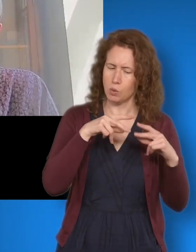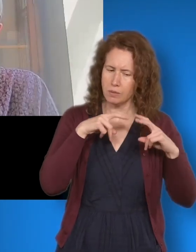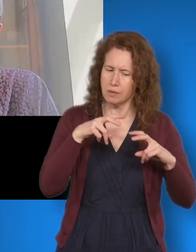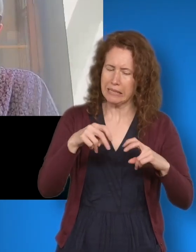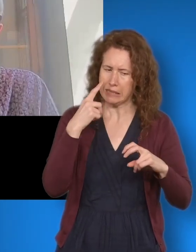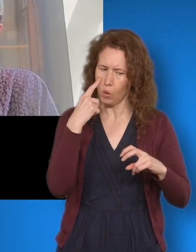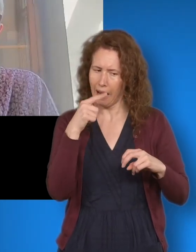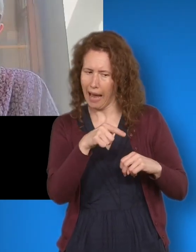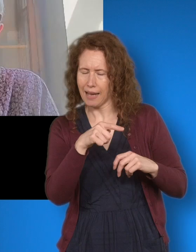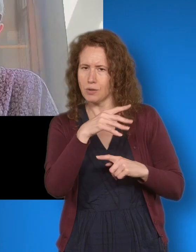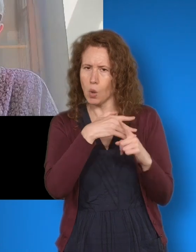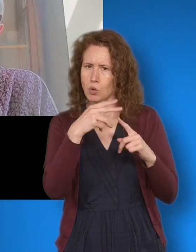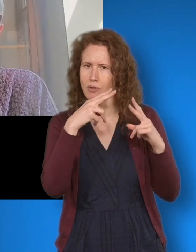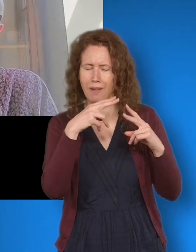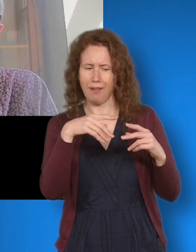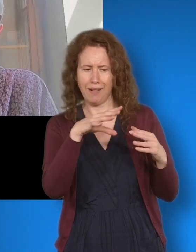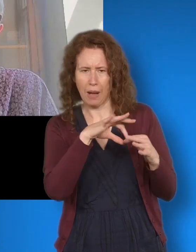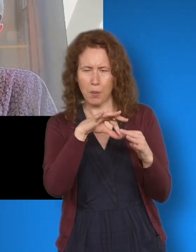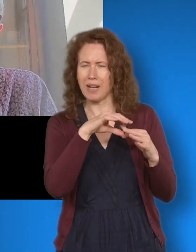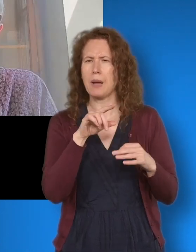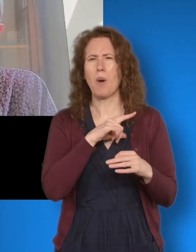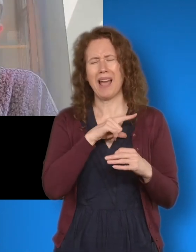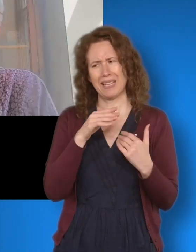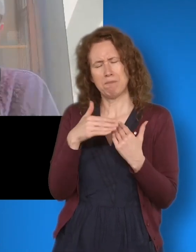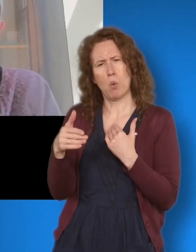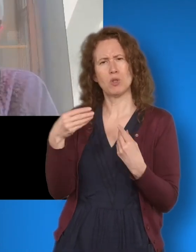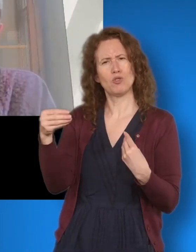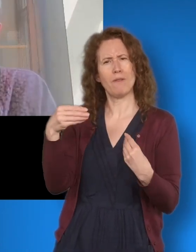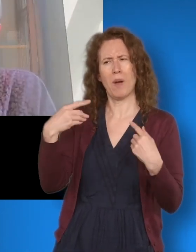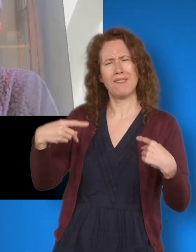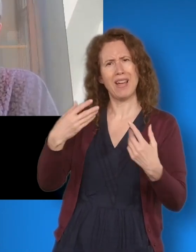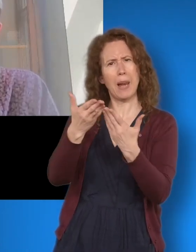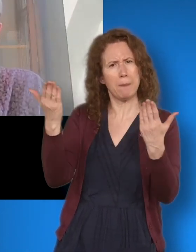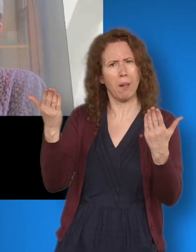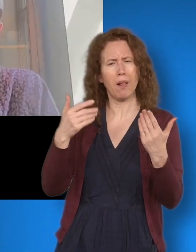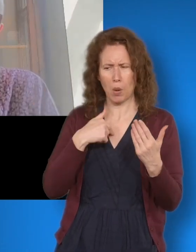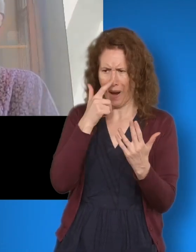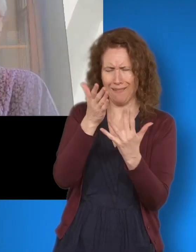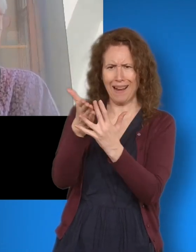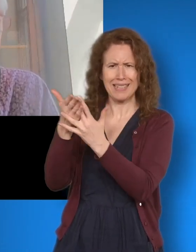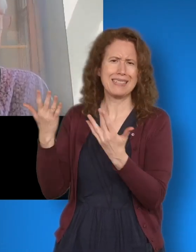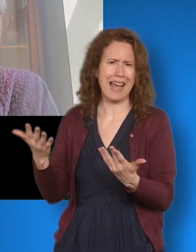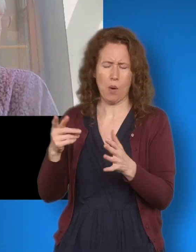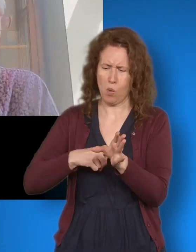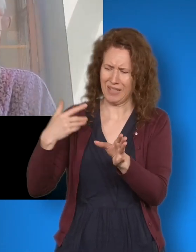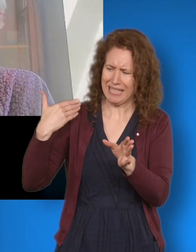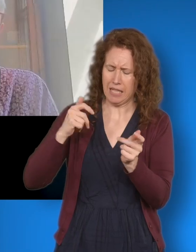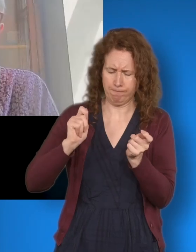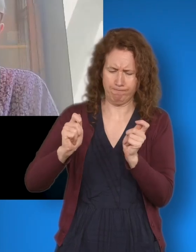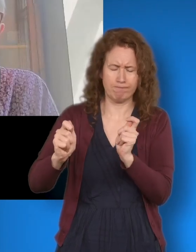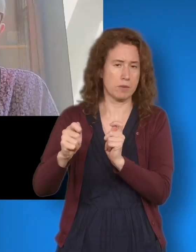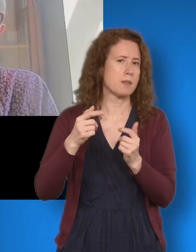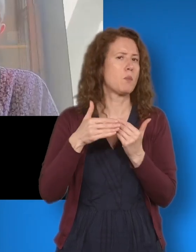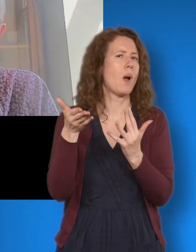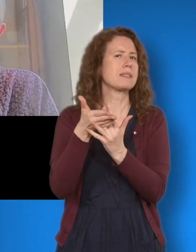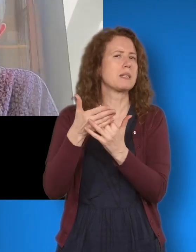days, especially as access to software packages has changed over the years. So there